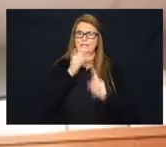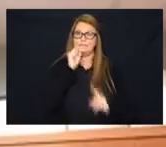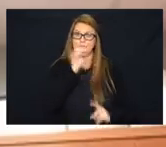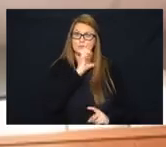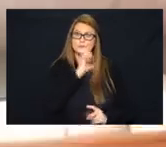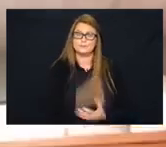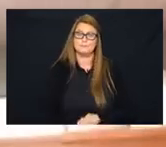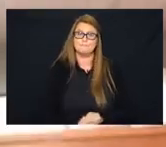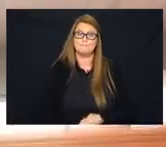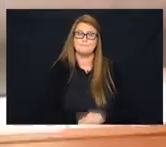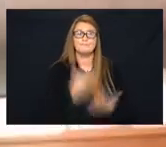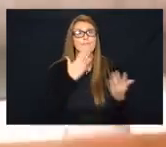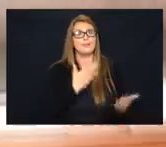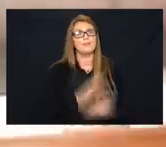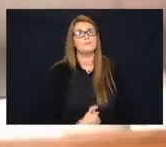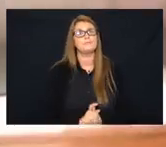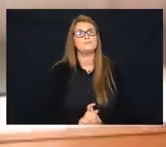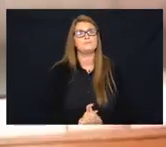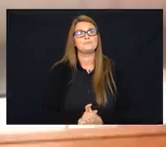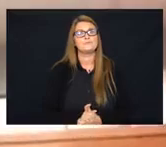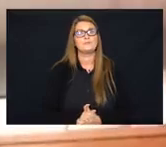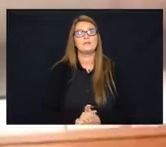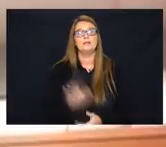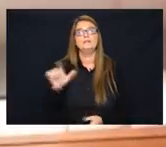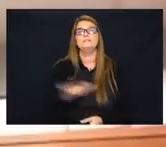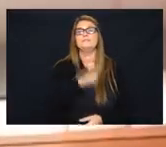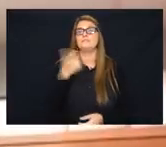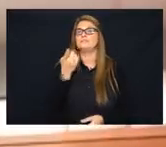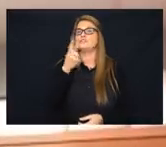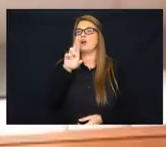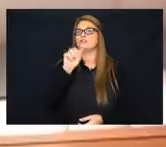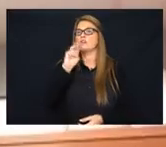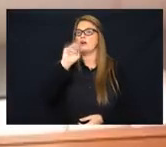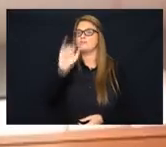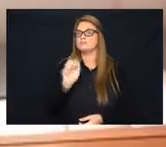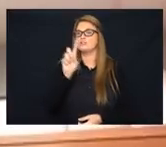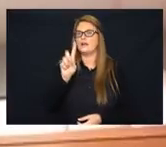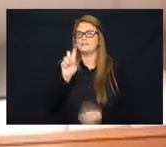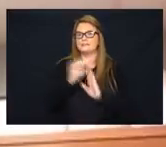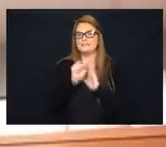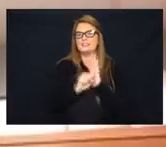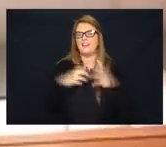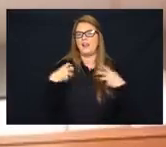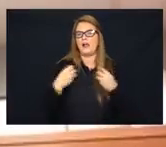you. All right, thank you, sir. Next to Dr. Ainam Jad, our State Health Officer.